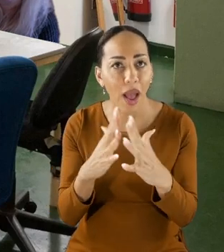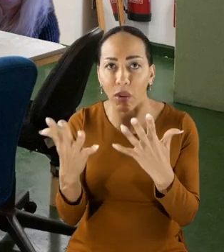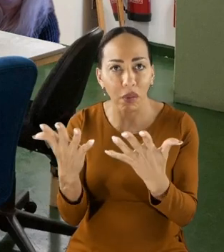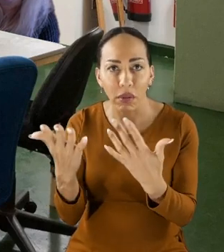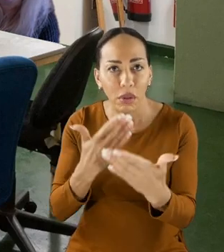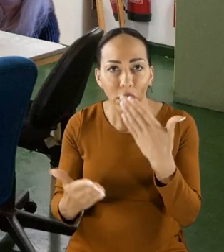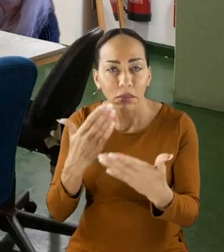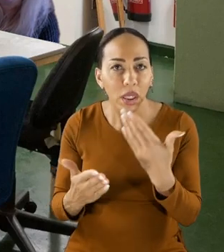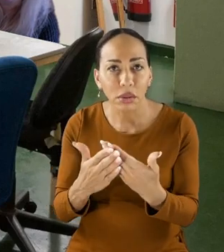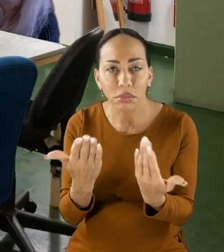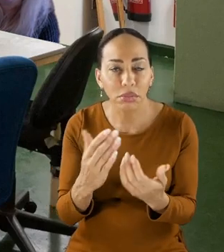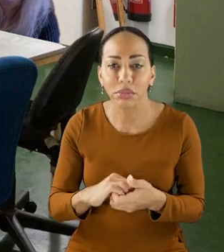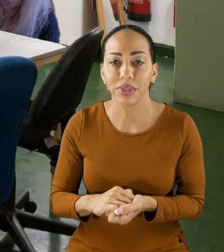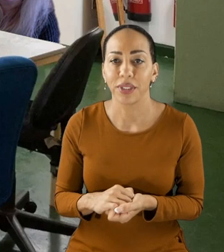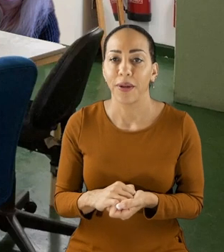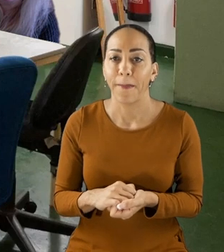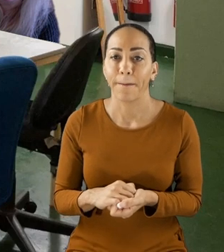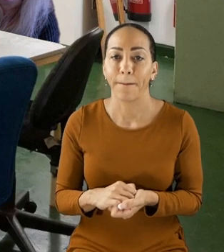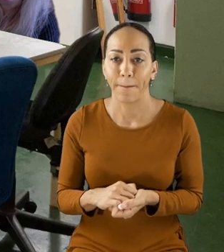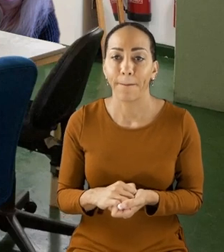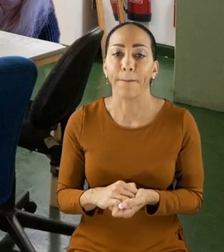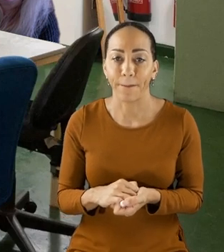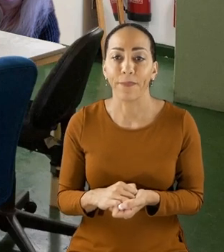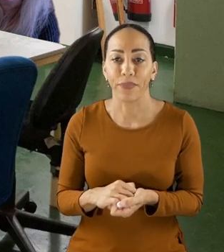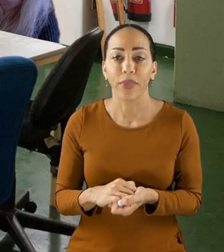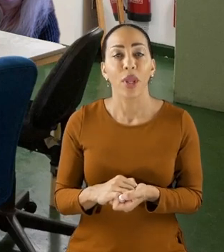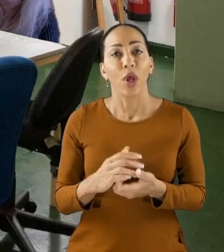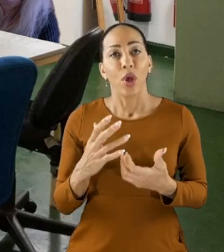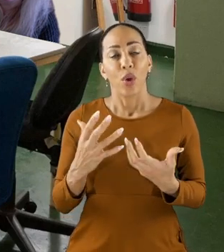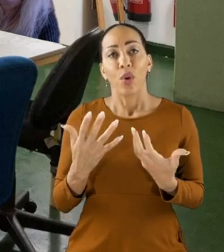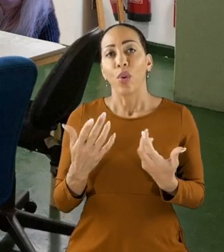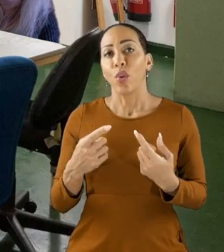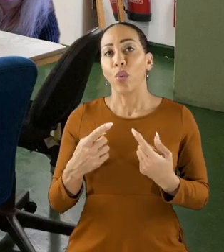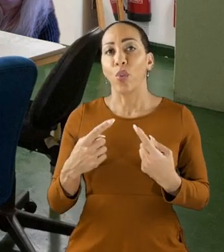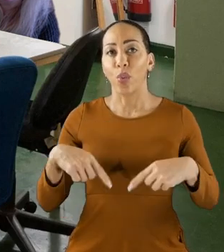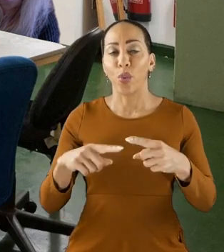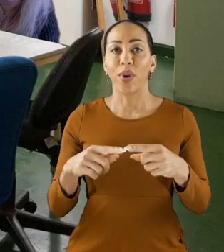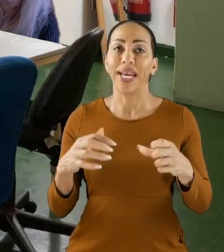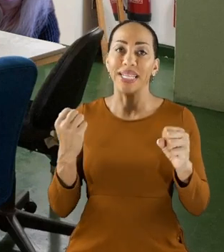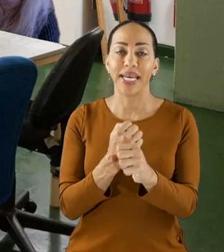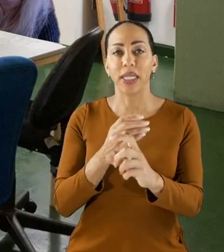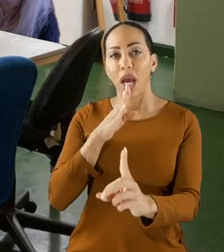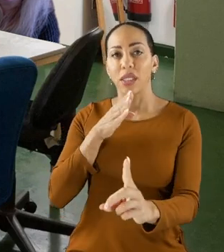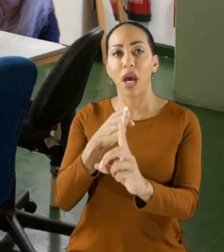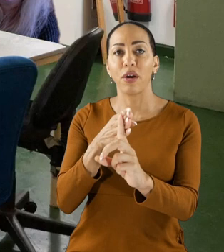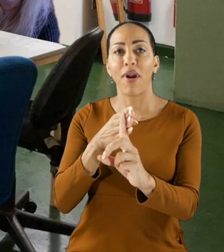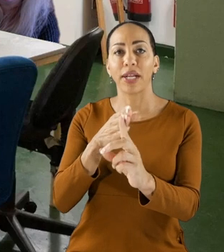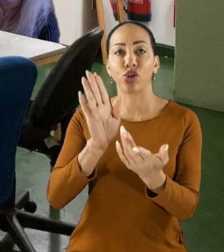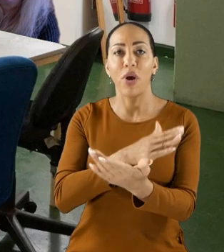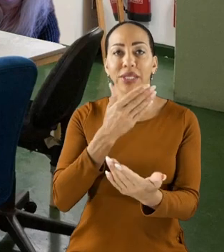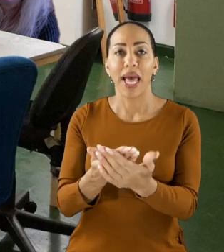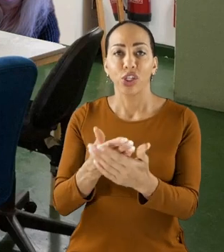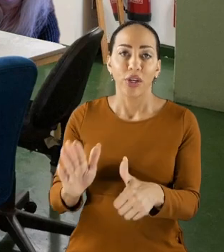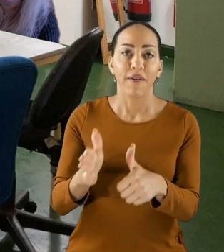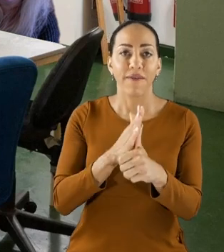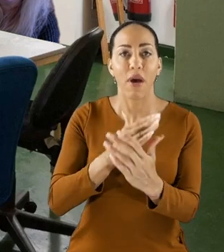that had changed the script. So we took a really iterative process with a more direct translation